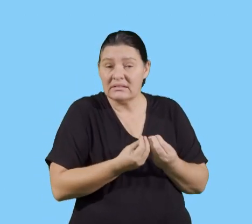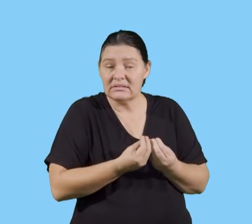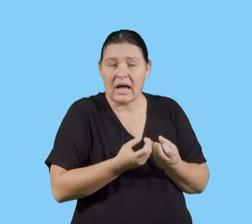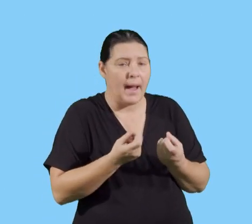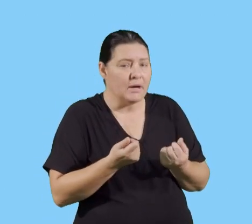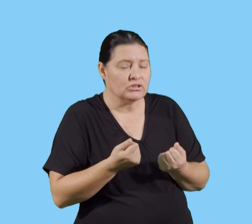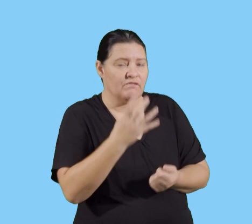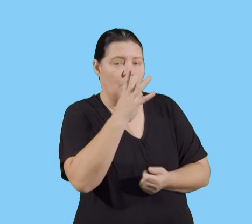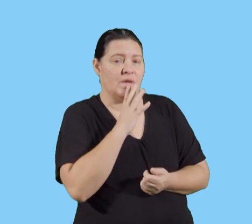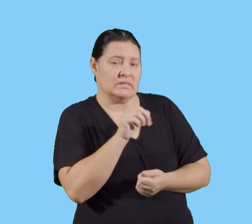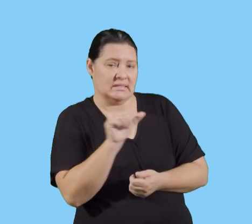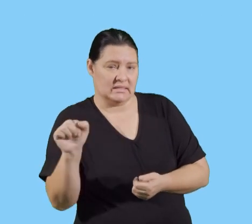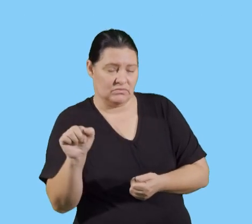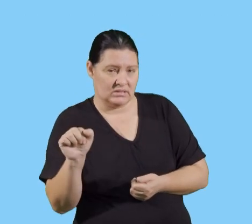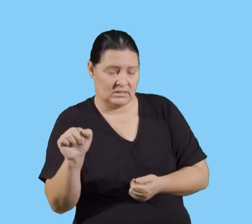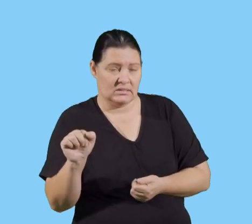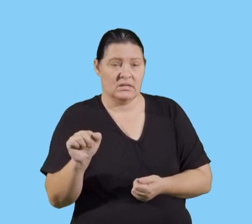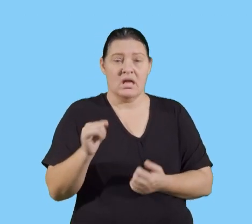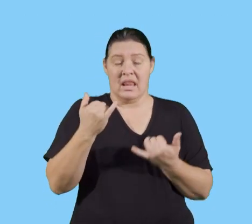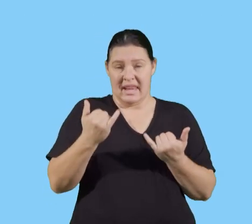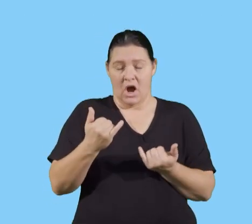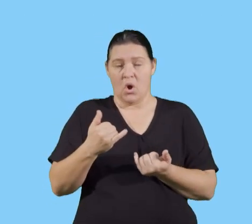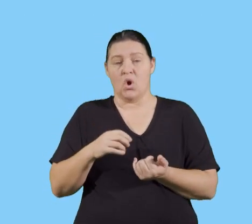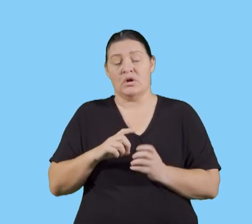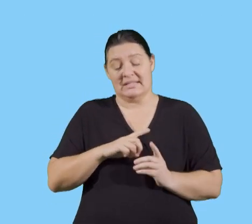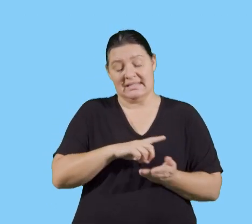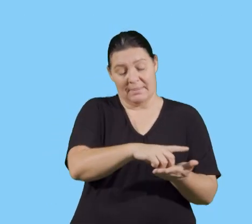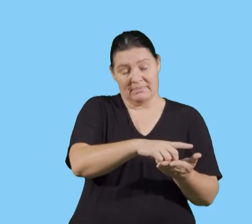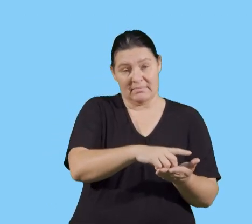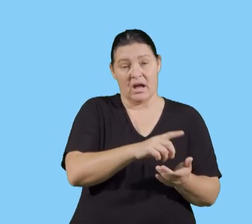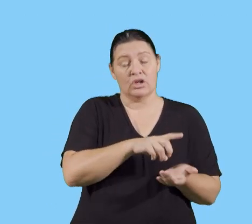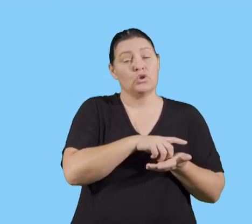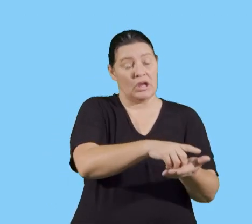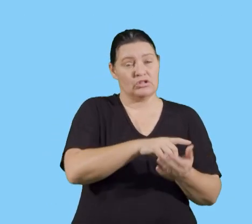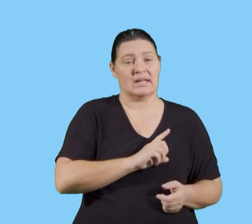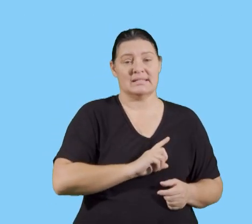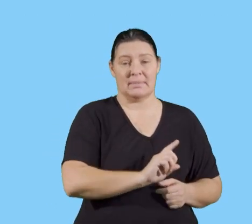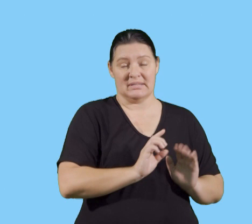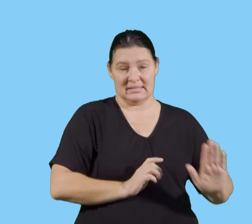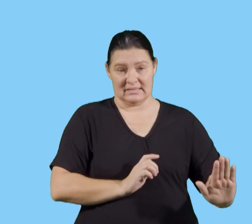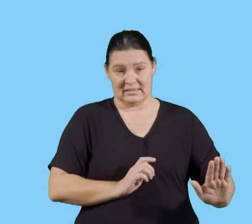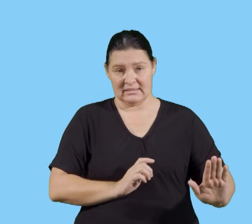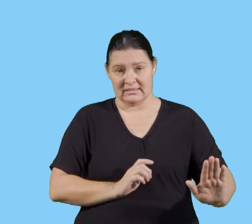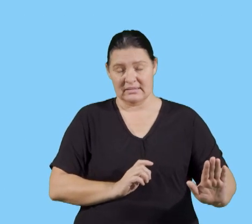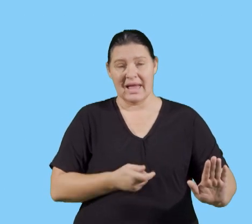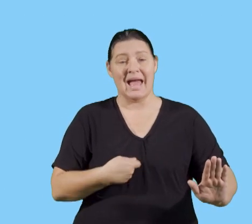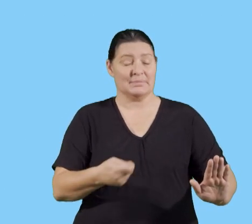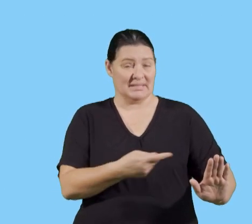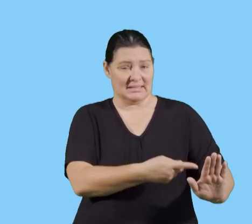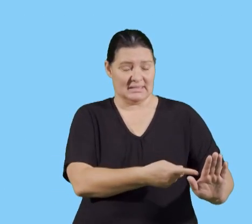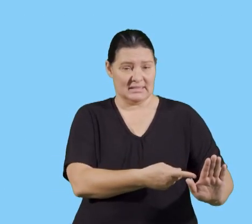was 4,600. Remember, now we debit our donations, which is an expense. And our